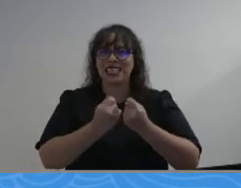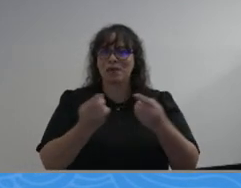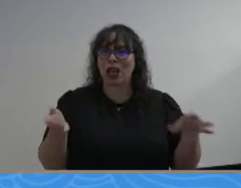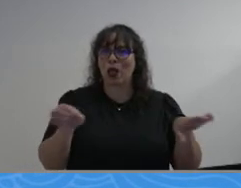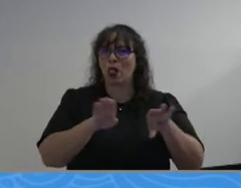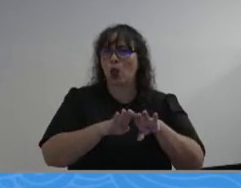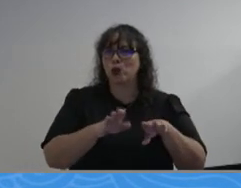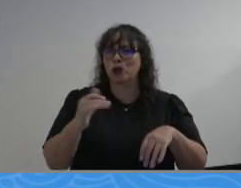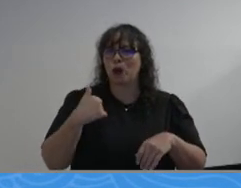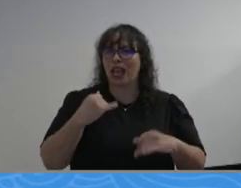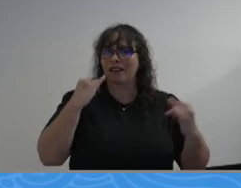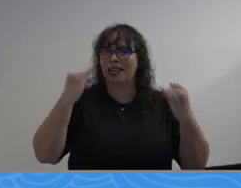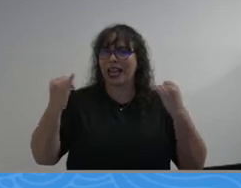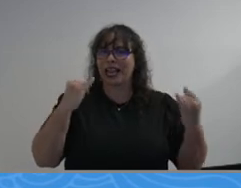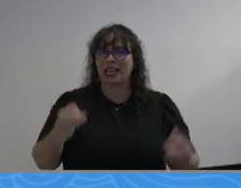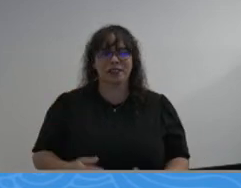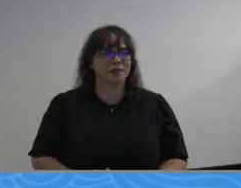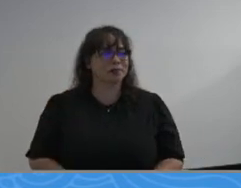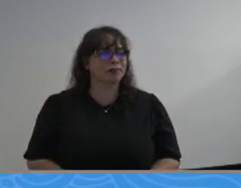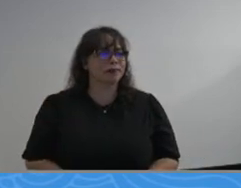so we have an idea.